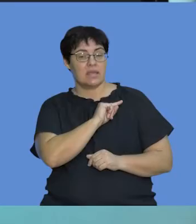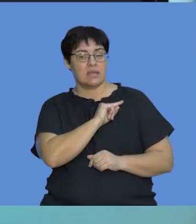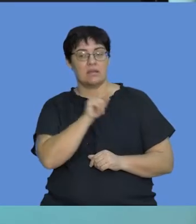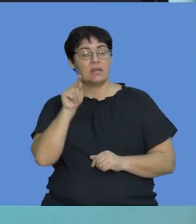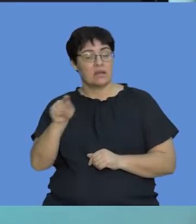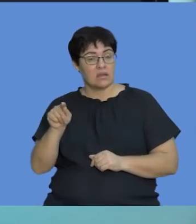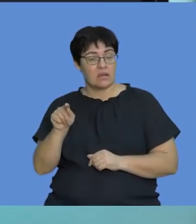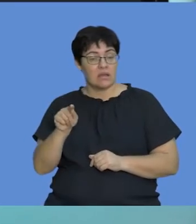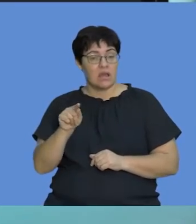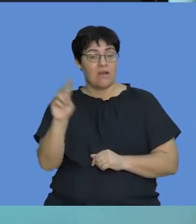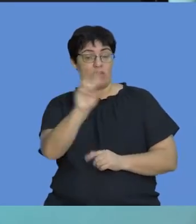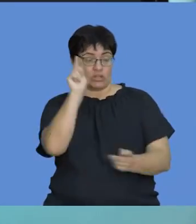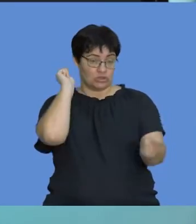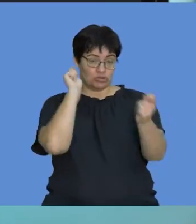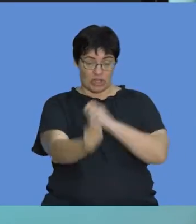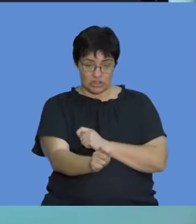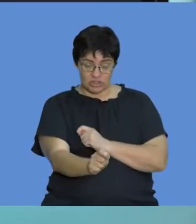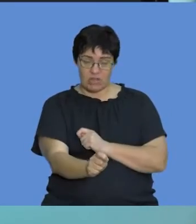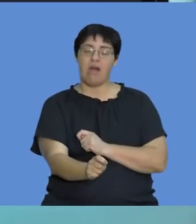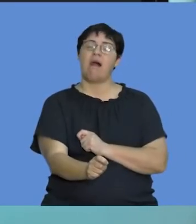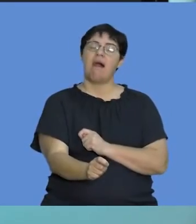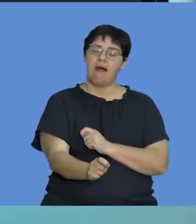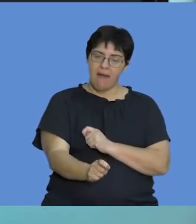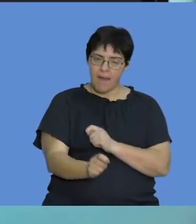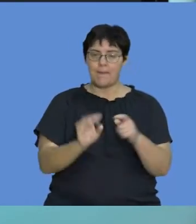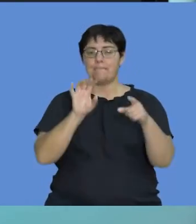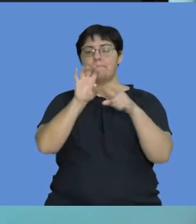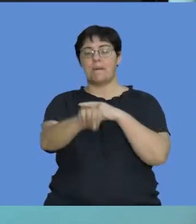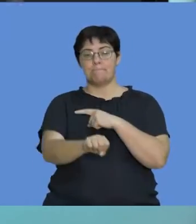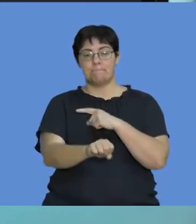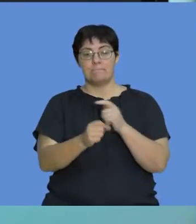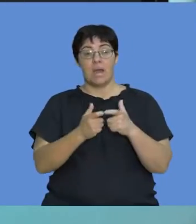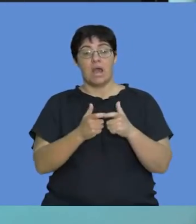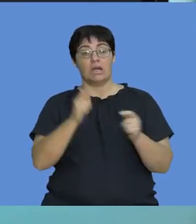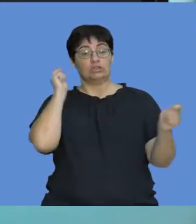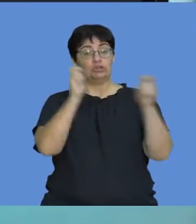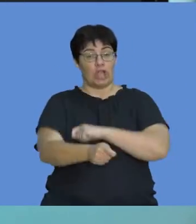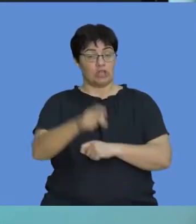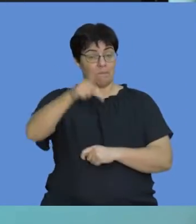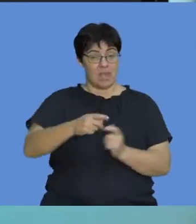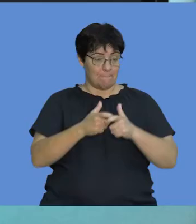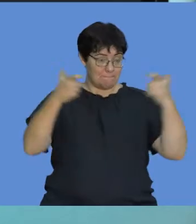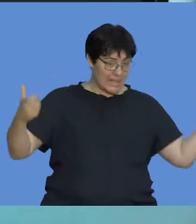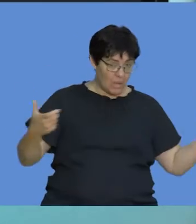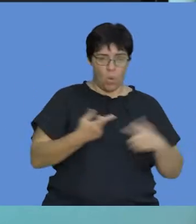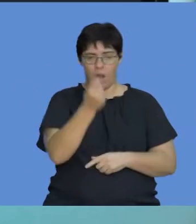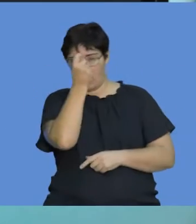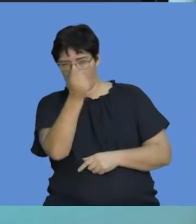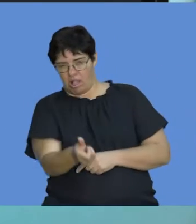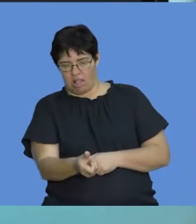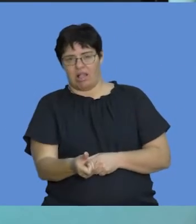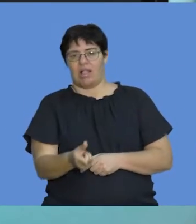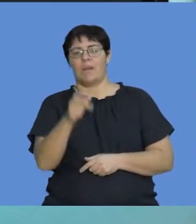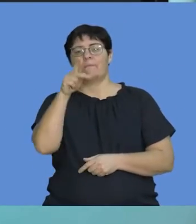these velocities change gives us a way to predict whether we're going to have a big change in momentum or a little change in